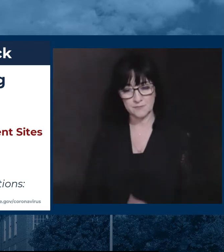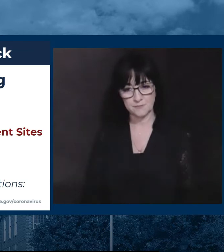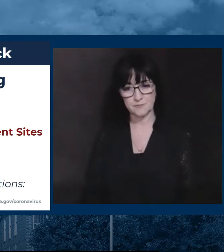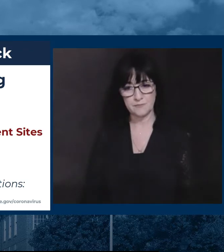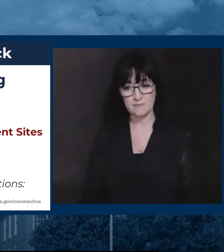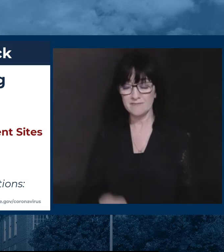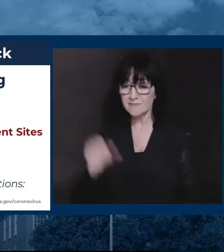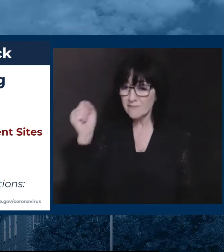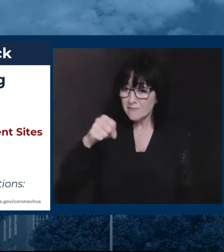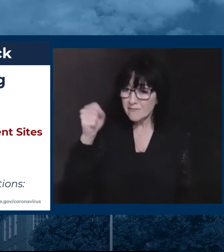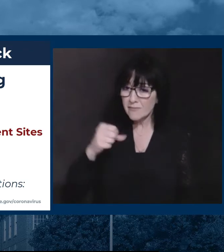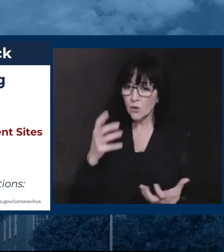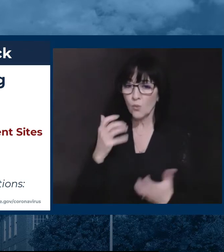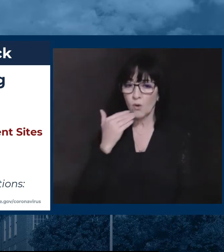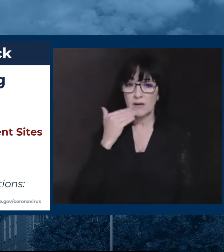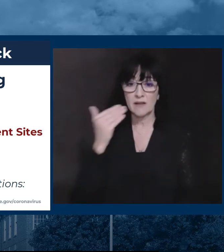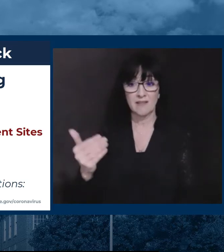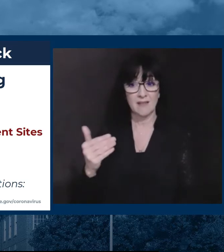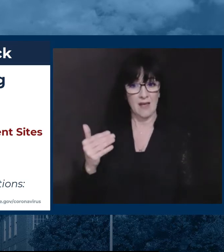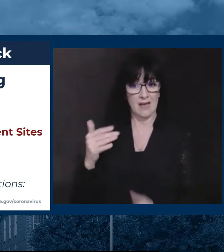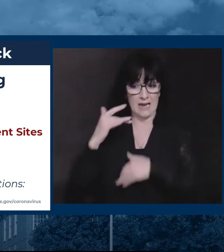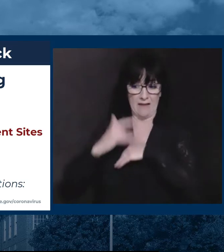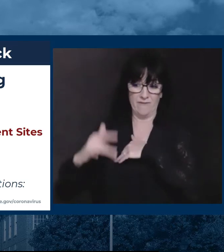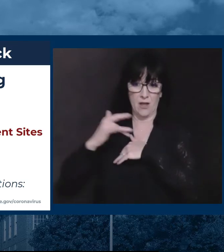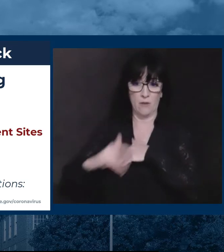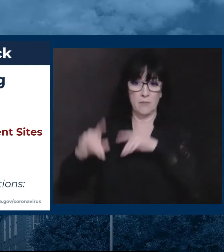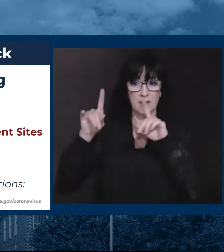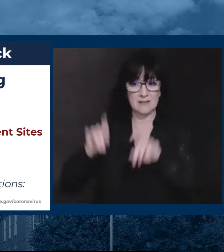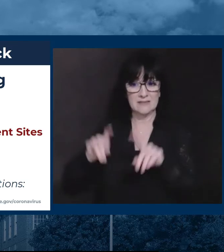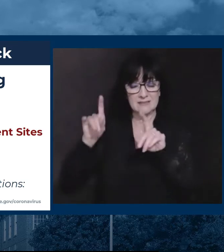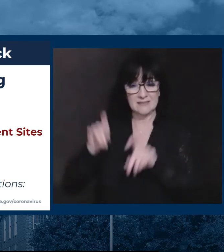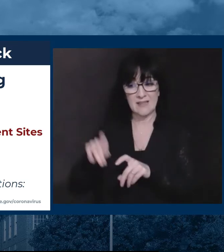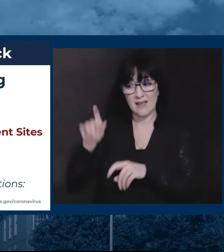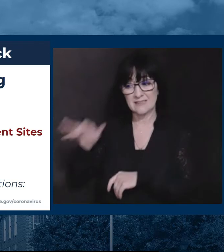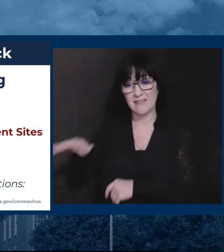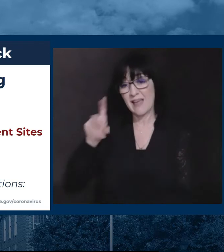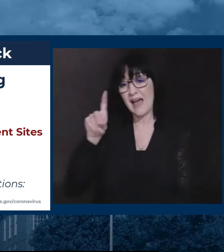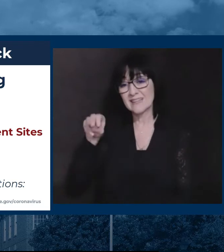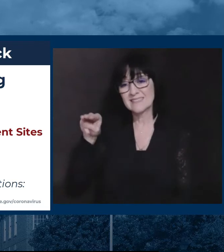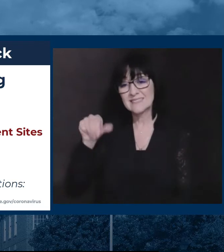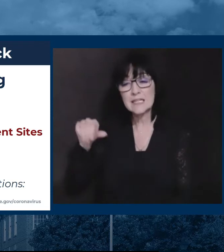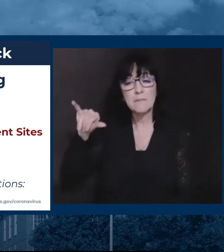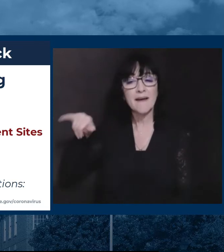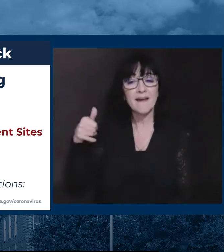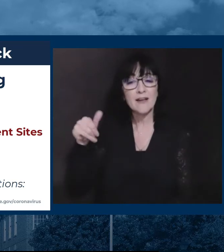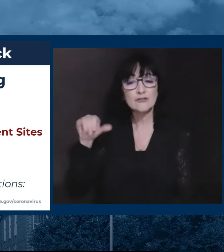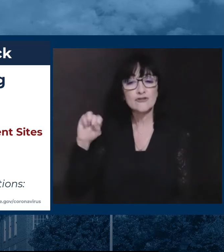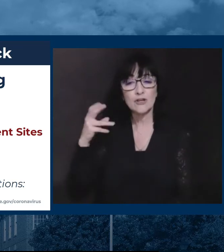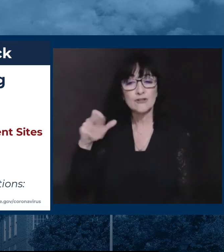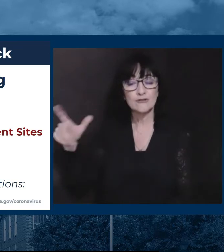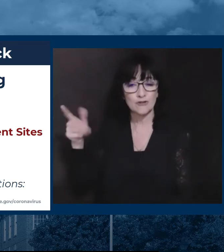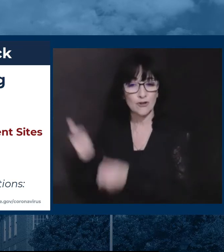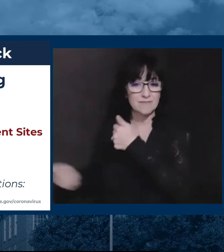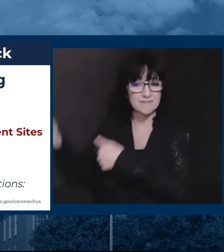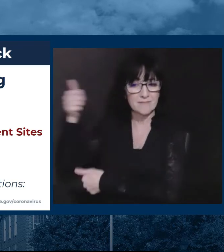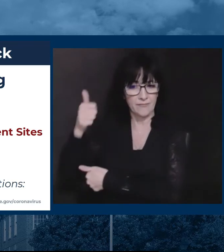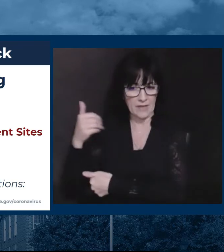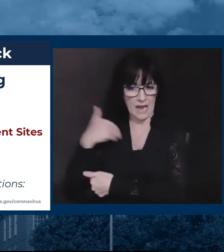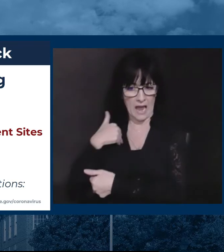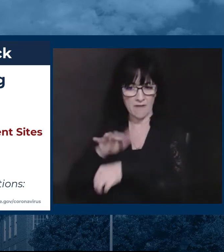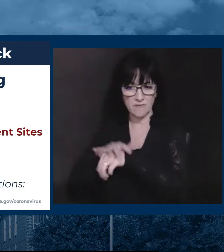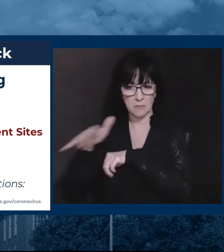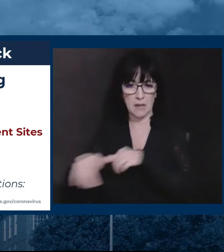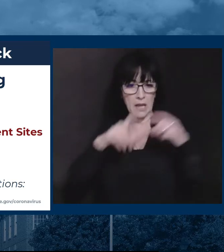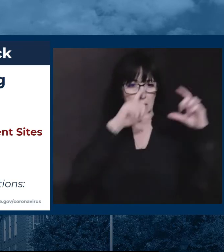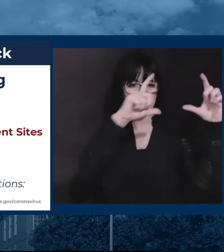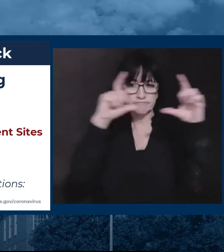these AJ's calendars are just filling with many, many, many websites where you can quickly be tested